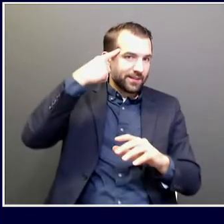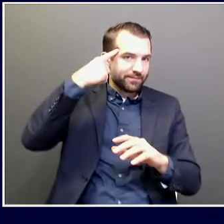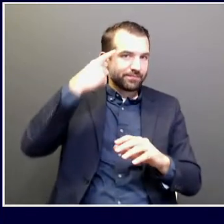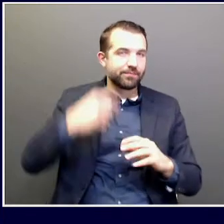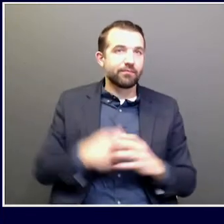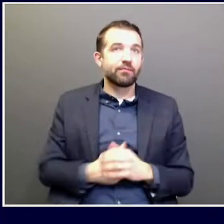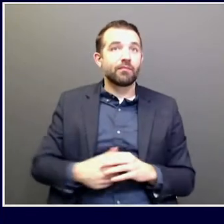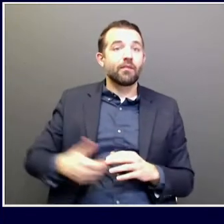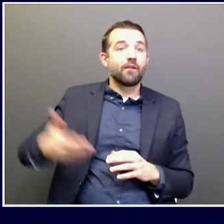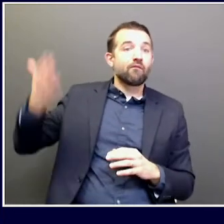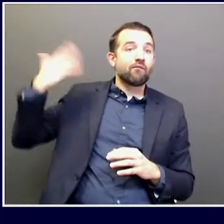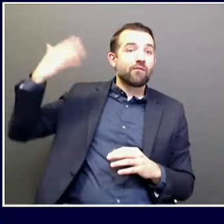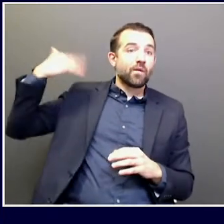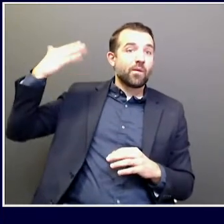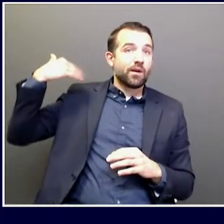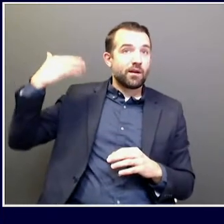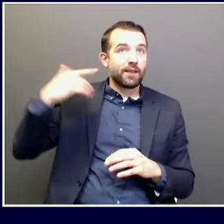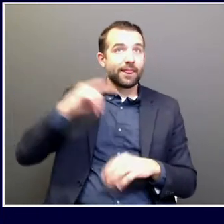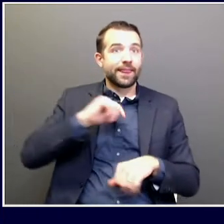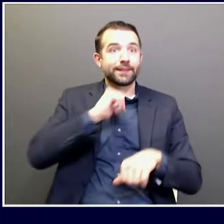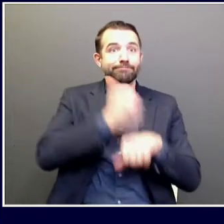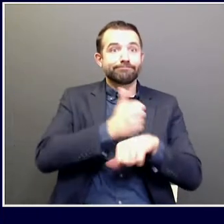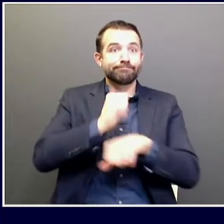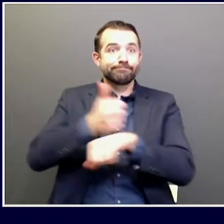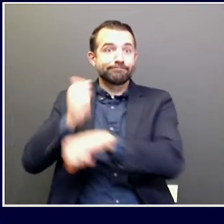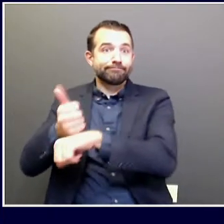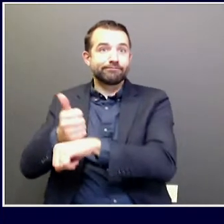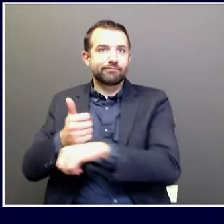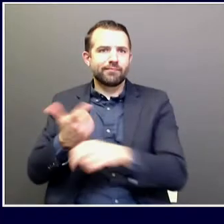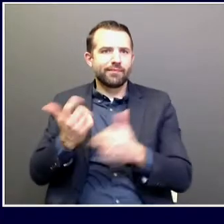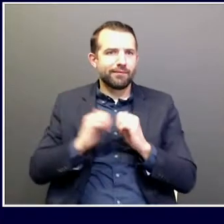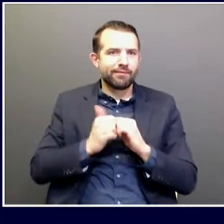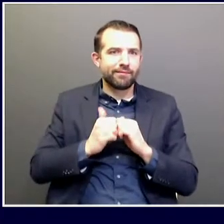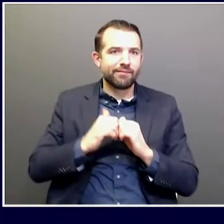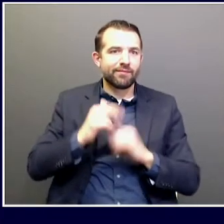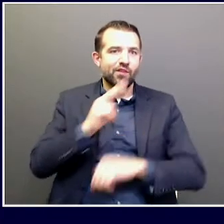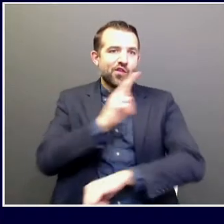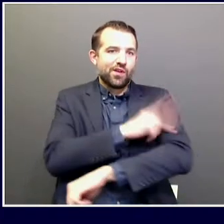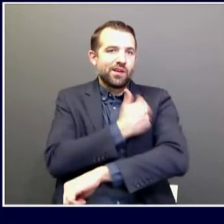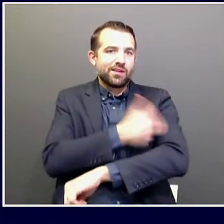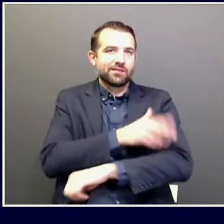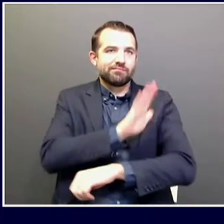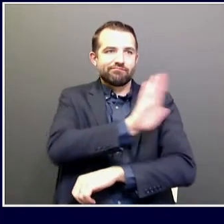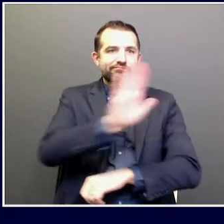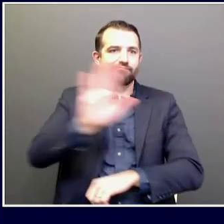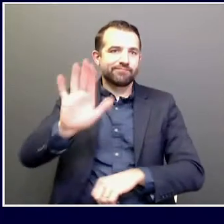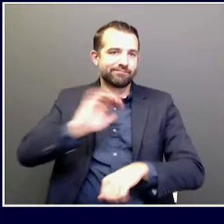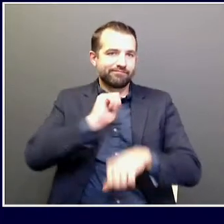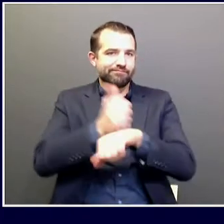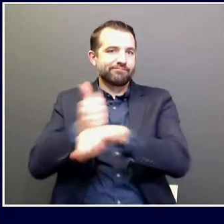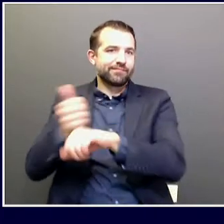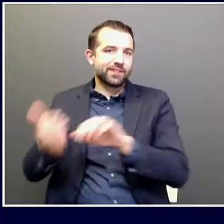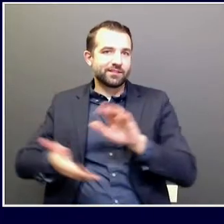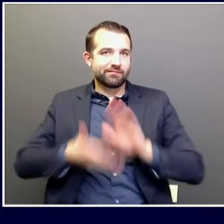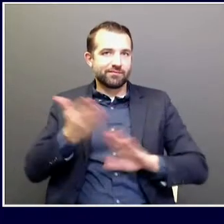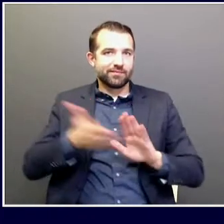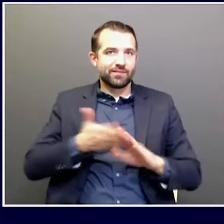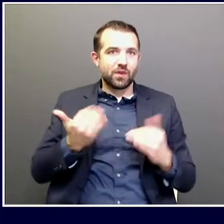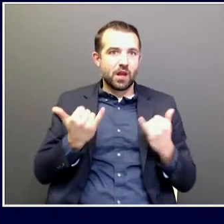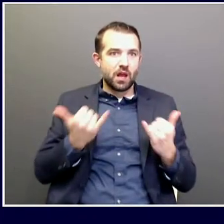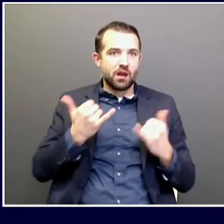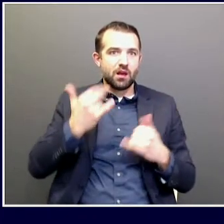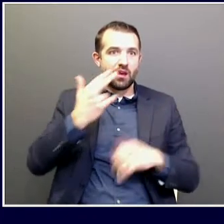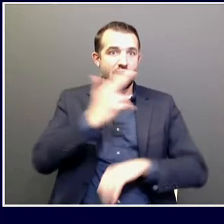were done largely in conjunction with or by hospitals. But we've already heard the challenges that hospitals are facing. So we're monitoring the